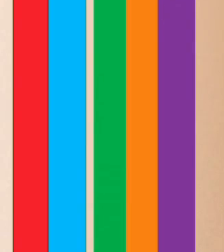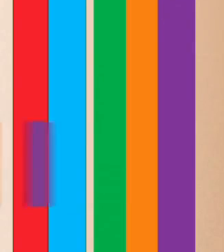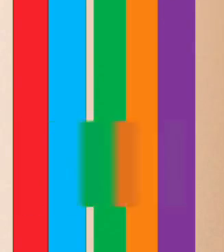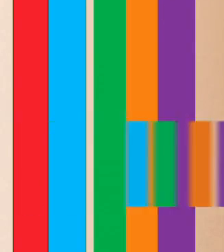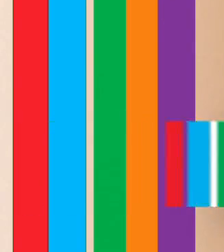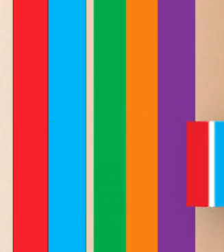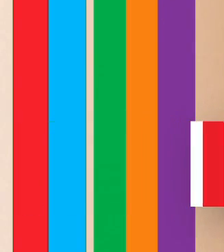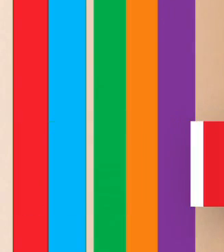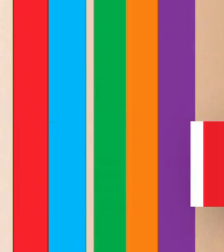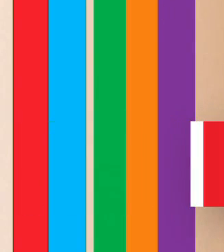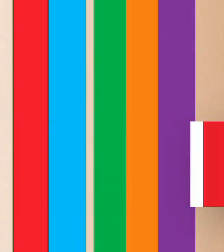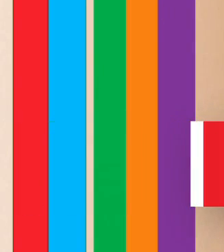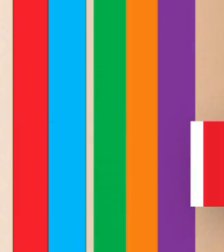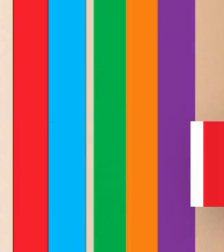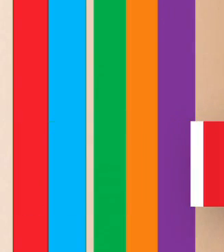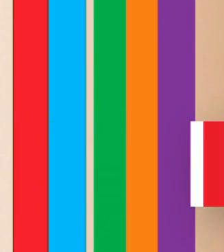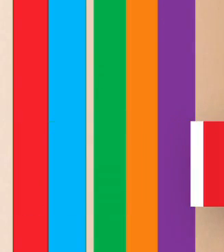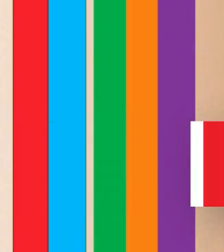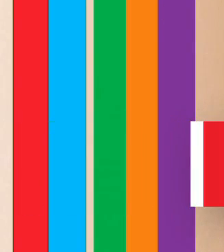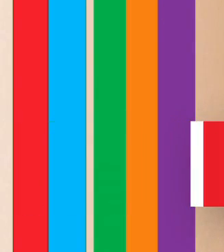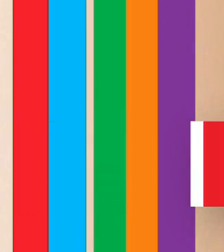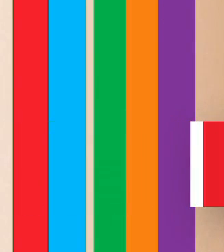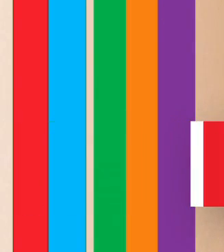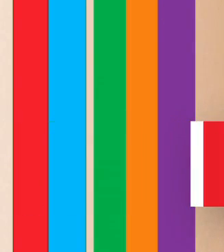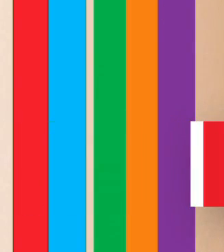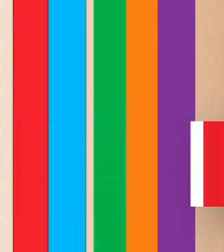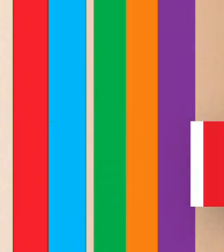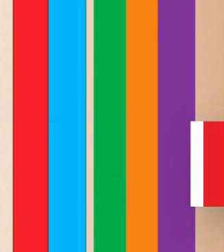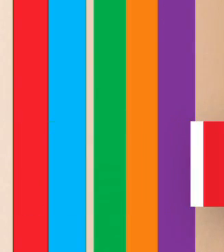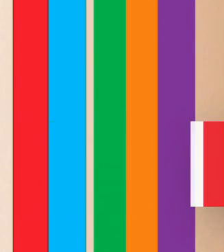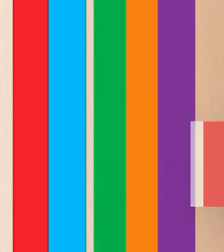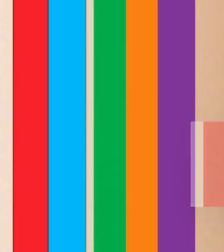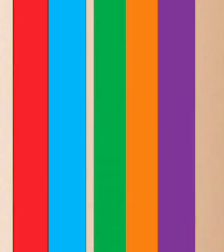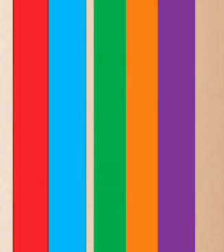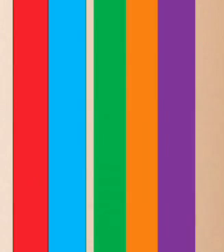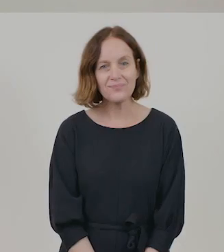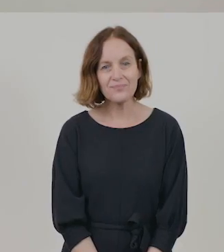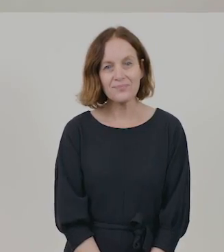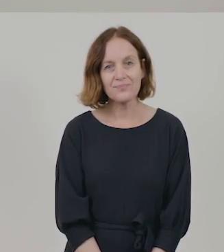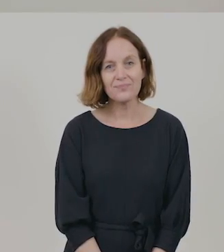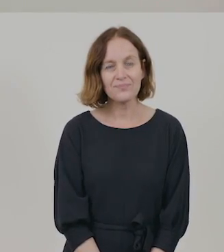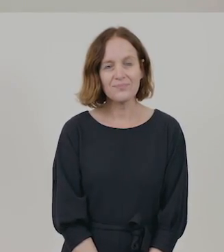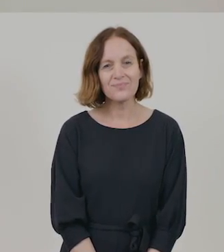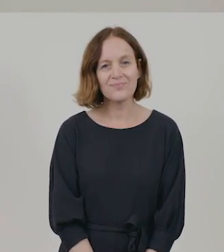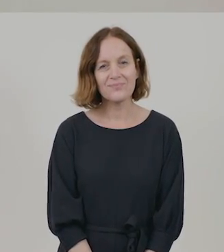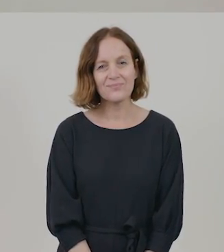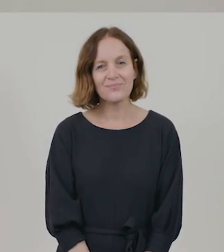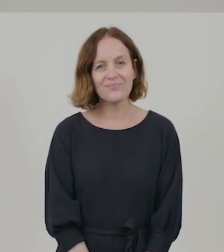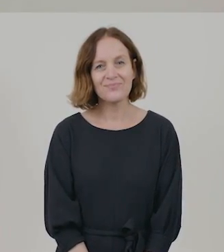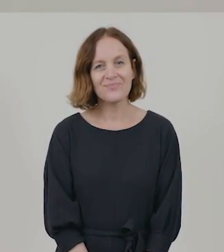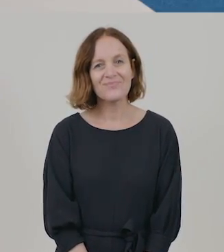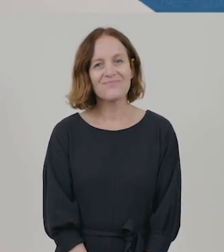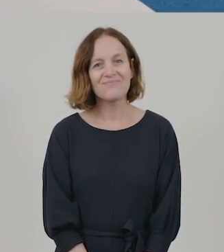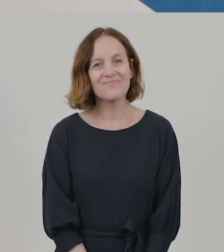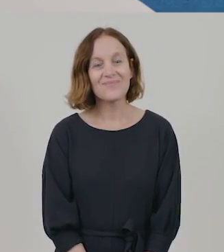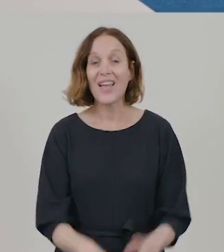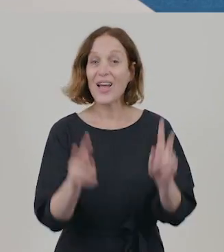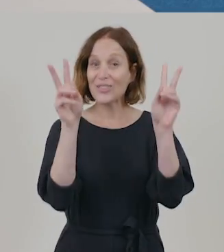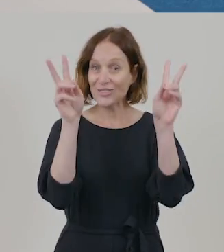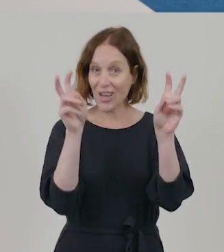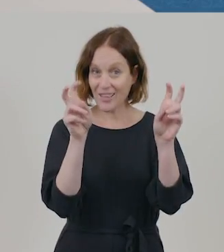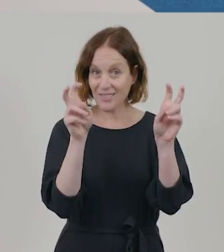Hi, I'm Olivia Dean and I'd like to welcome all the kids out there to another morning of Learning at Home TV. In today's session, we will be exploring how